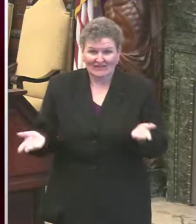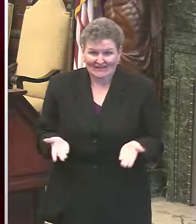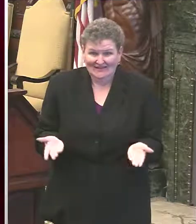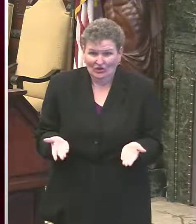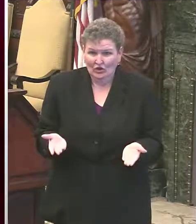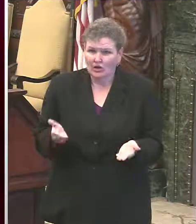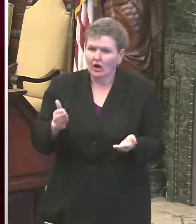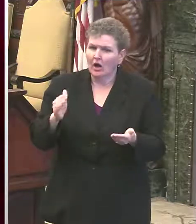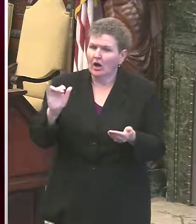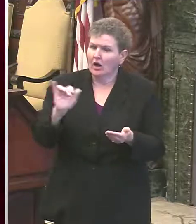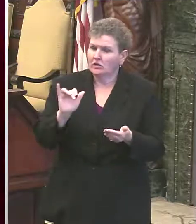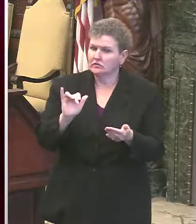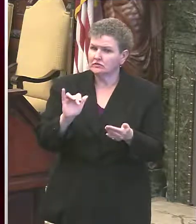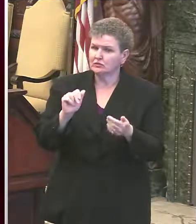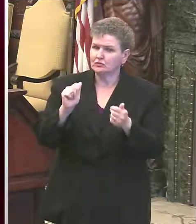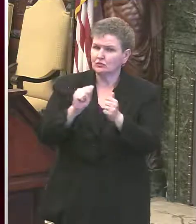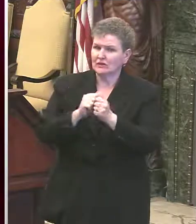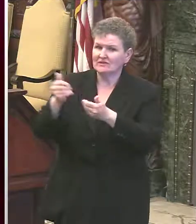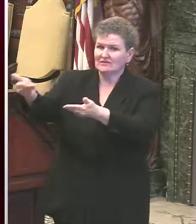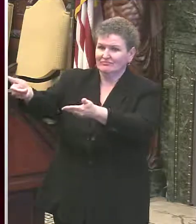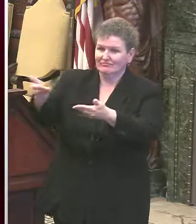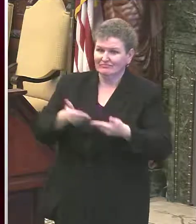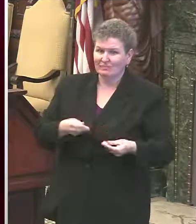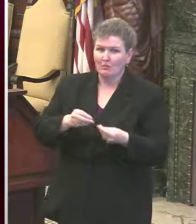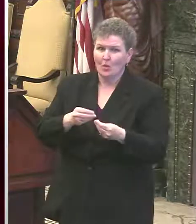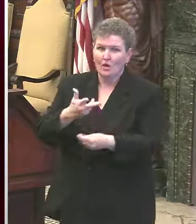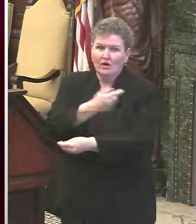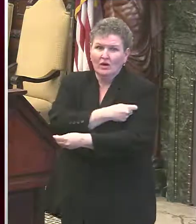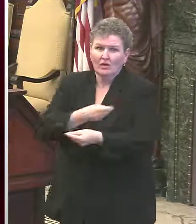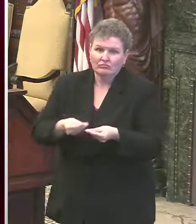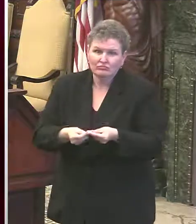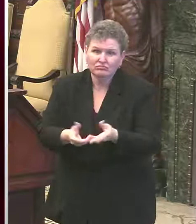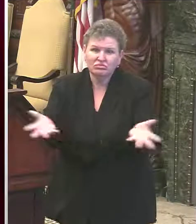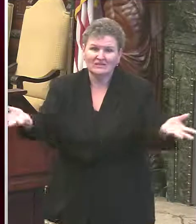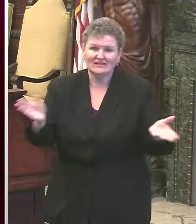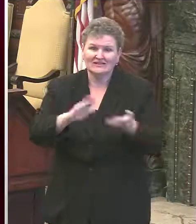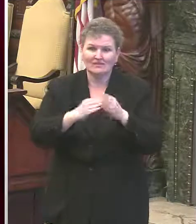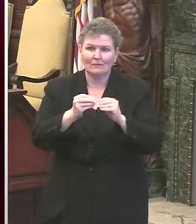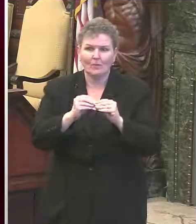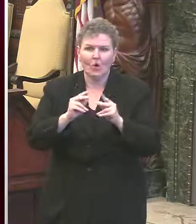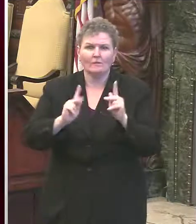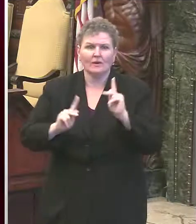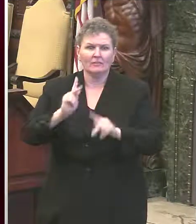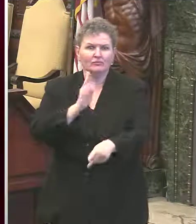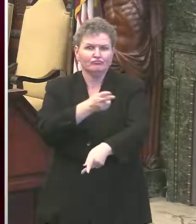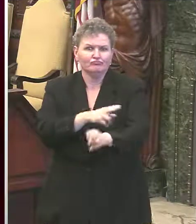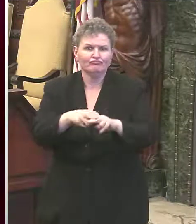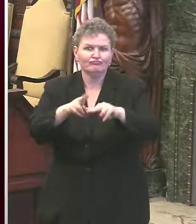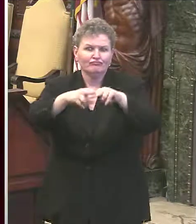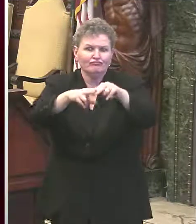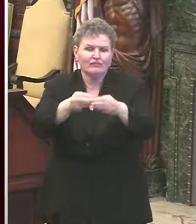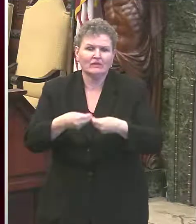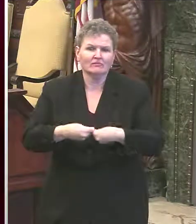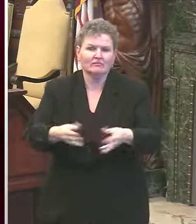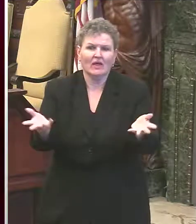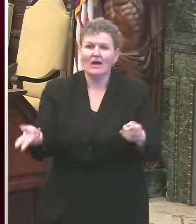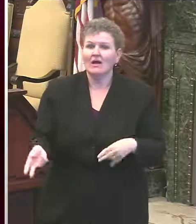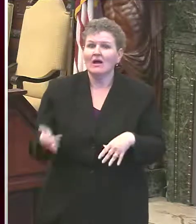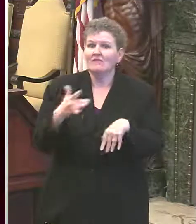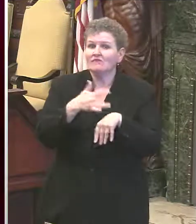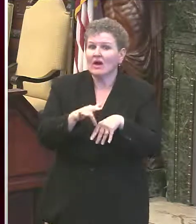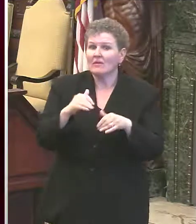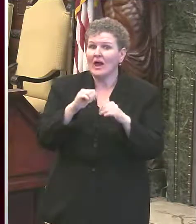in vaccine delivery by other providers across the city. But how is vaccine being made available today? We now have